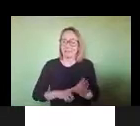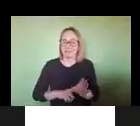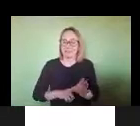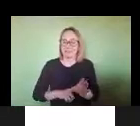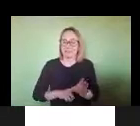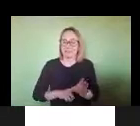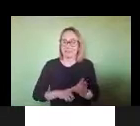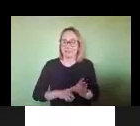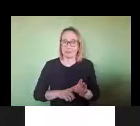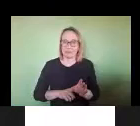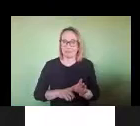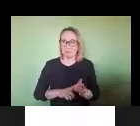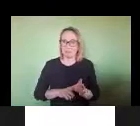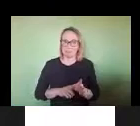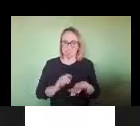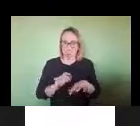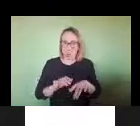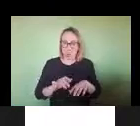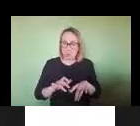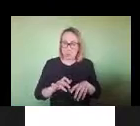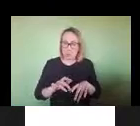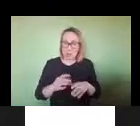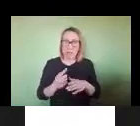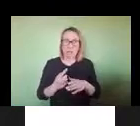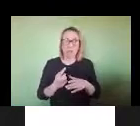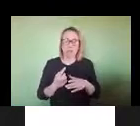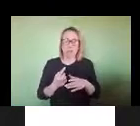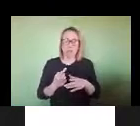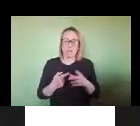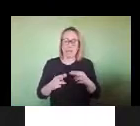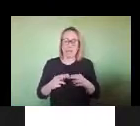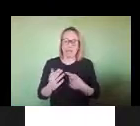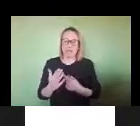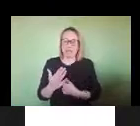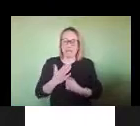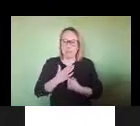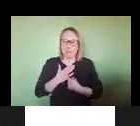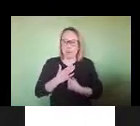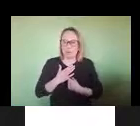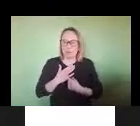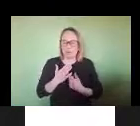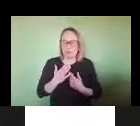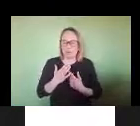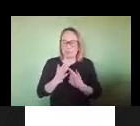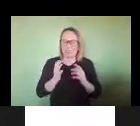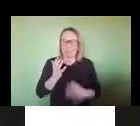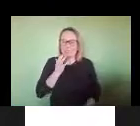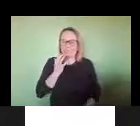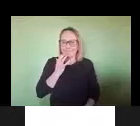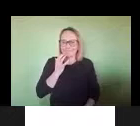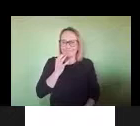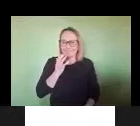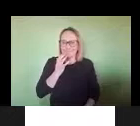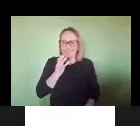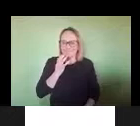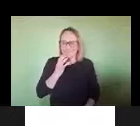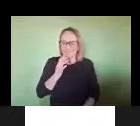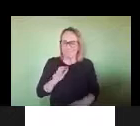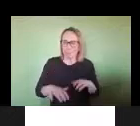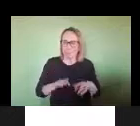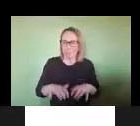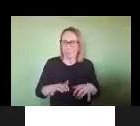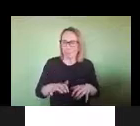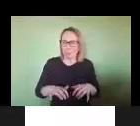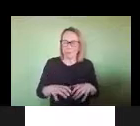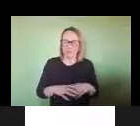So I only use computers if I've kind of had to, if I was doing like a training sort of a thing.